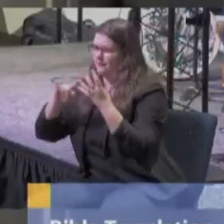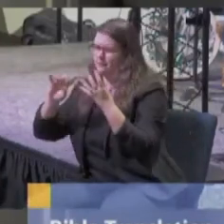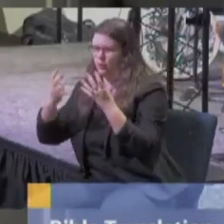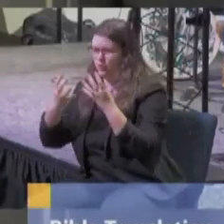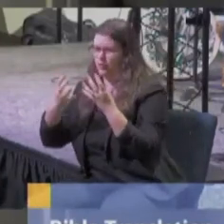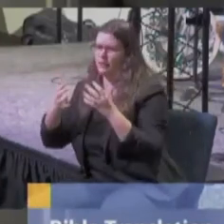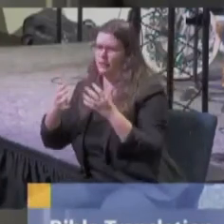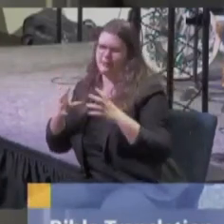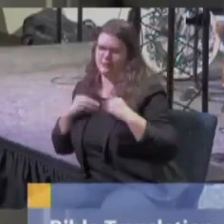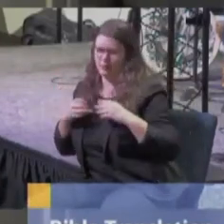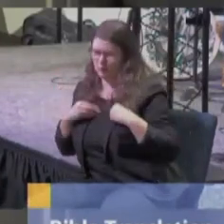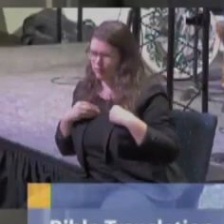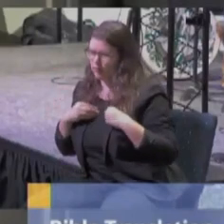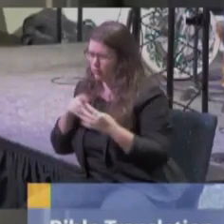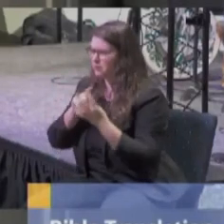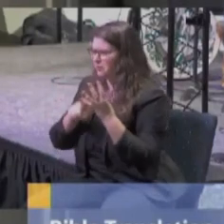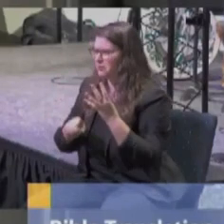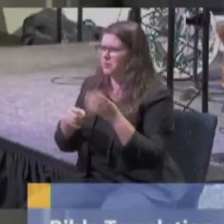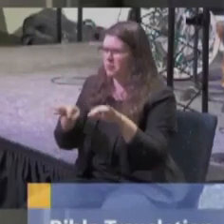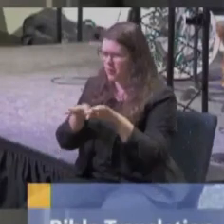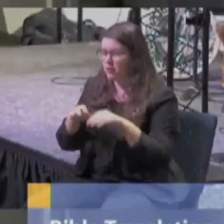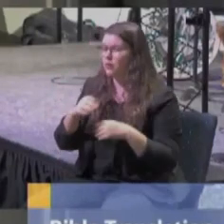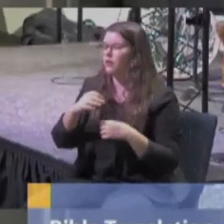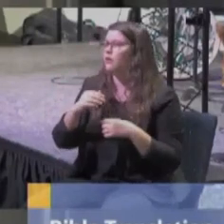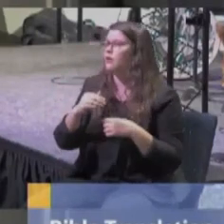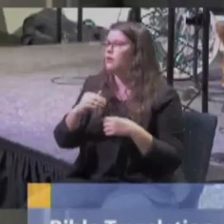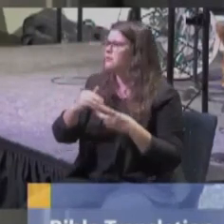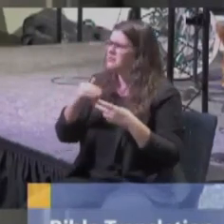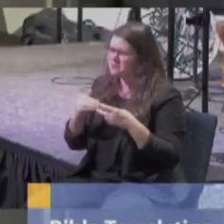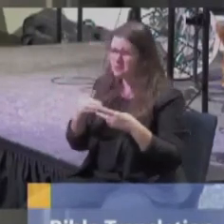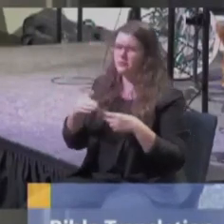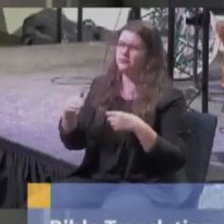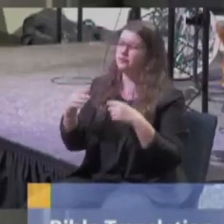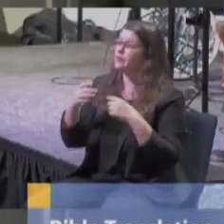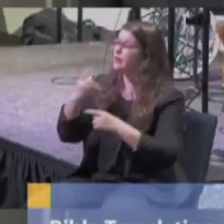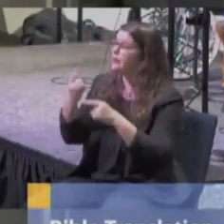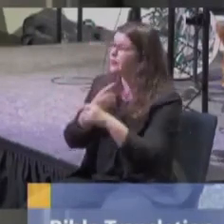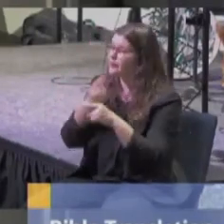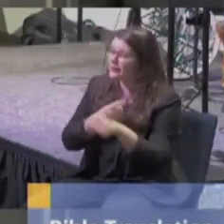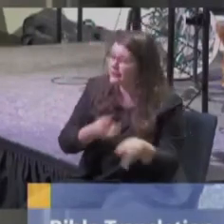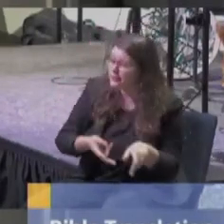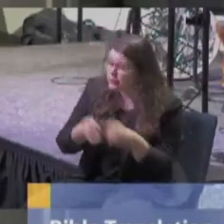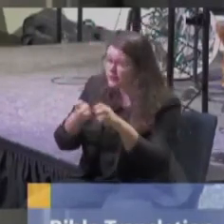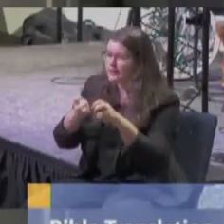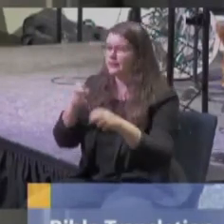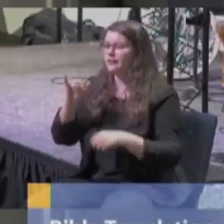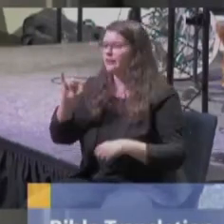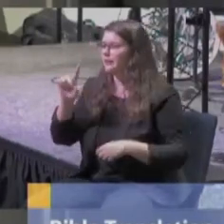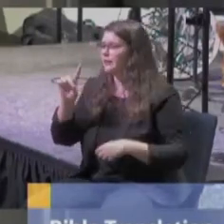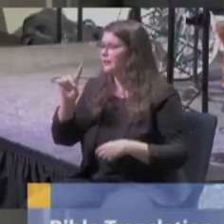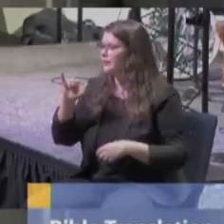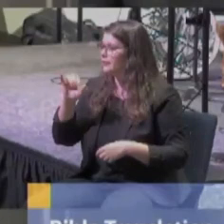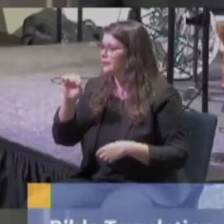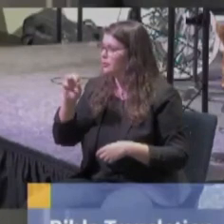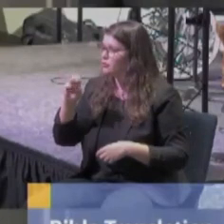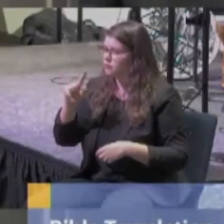said correct exegesis, idiomatic language, equivalent understanding, accurate translation,